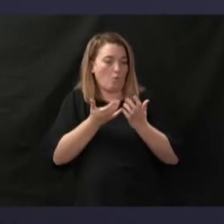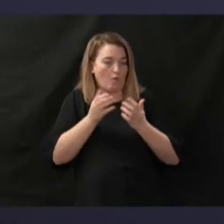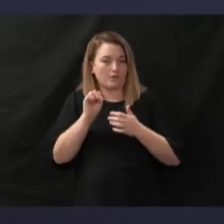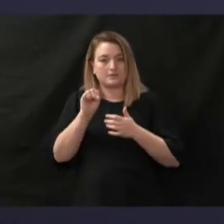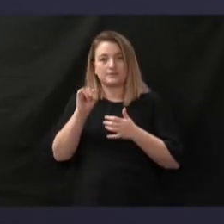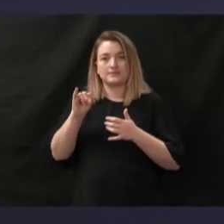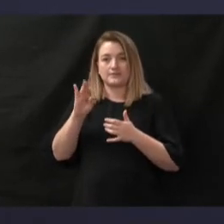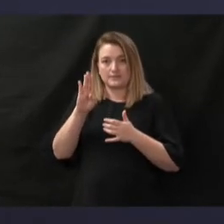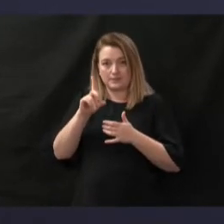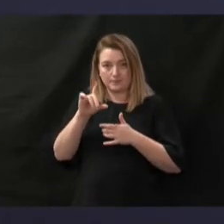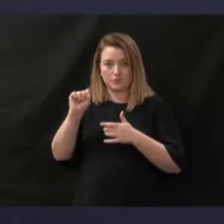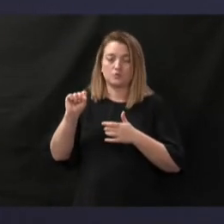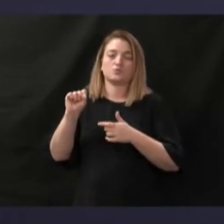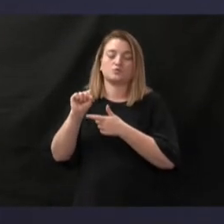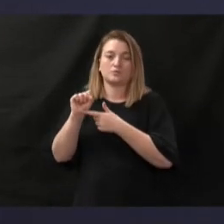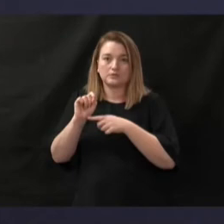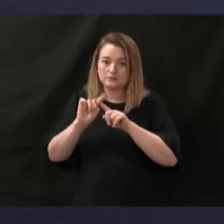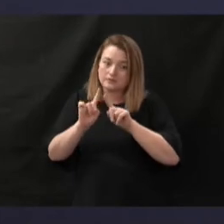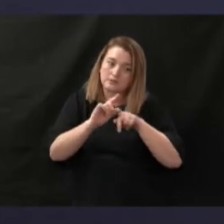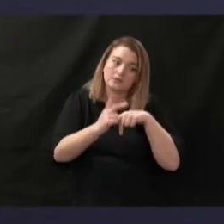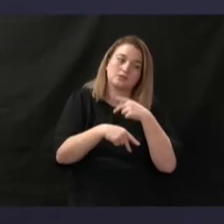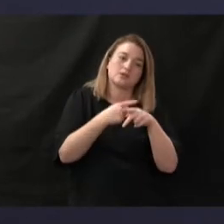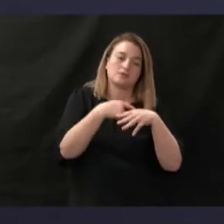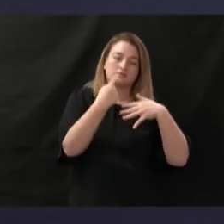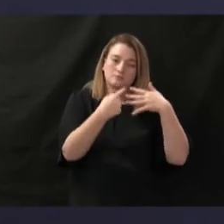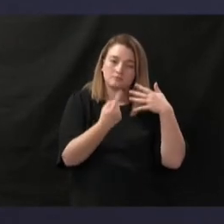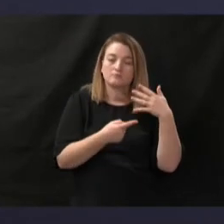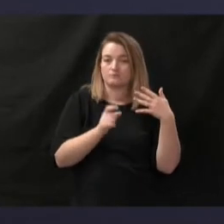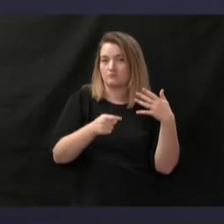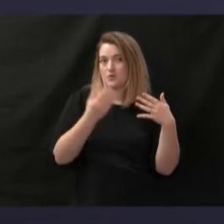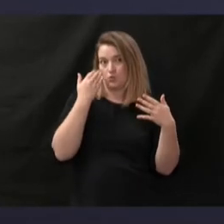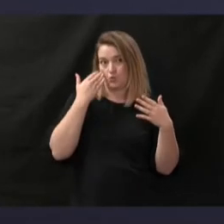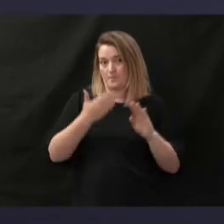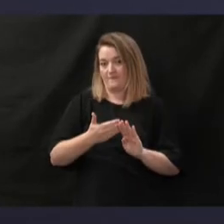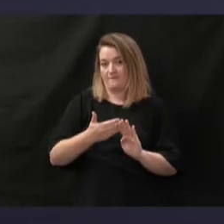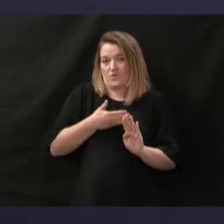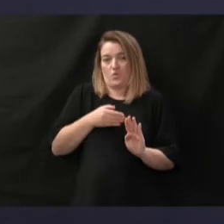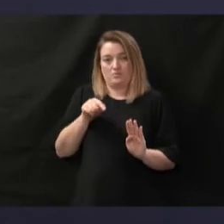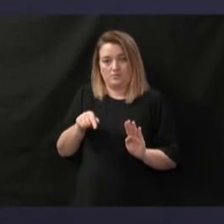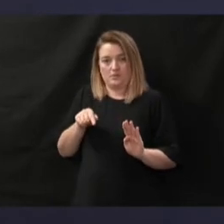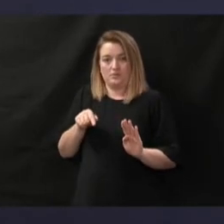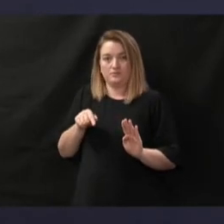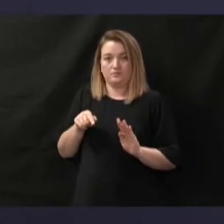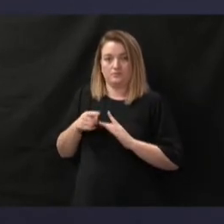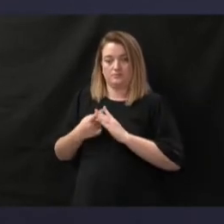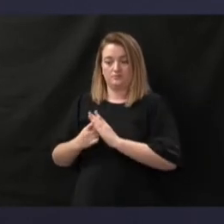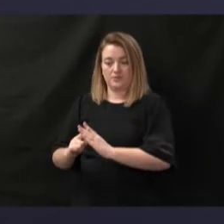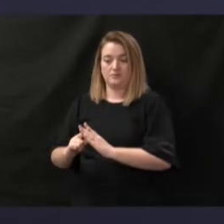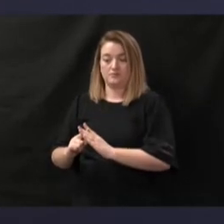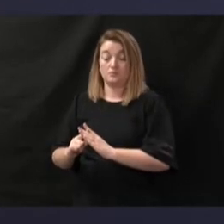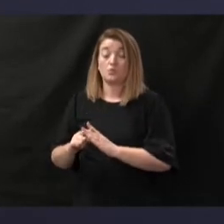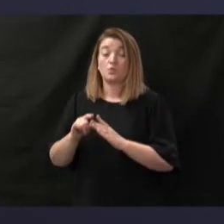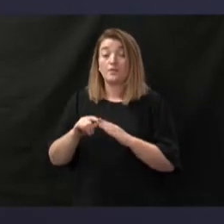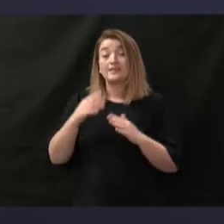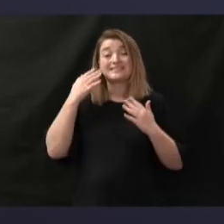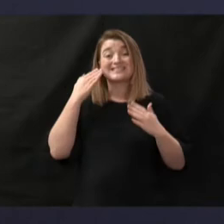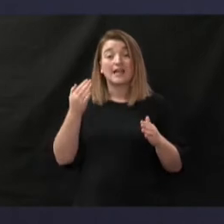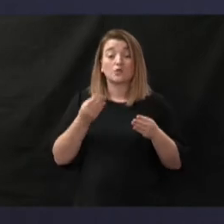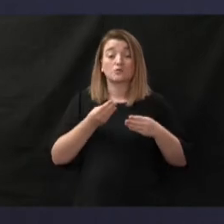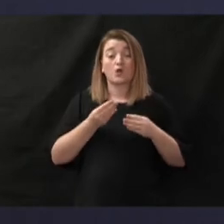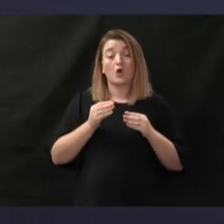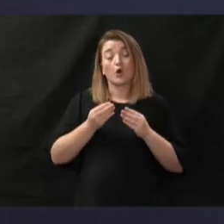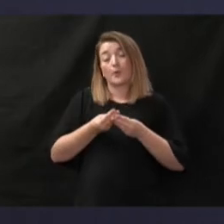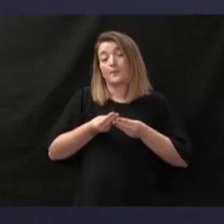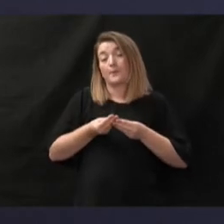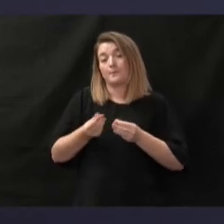child the first word. And I chose this word specifically because it's two closed syllables. And the sounds are pure, there's no schwa,